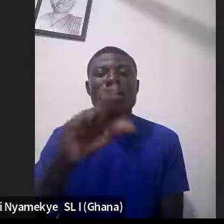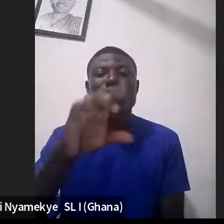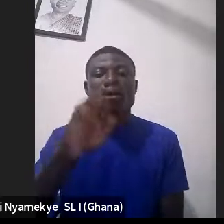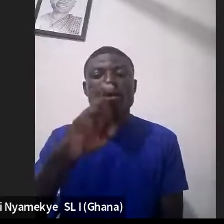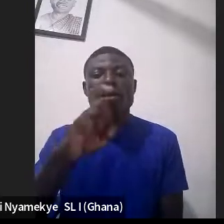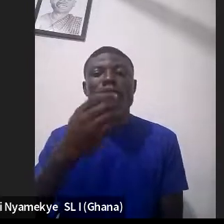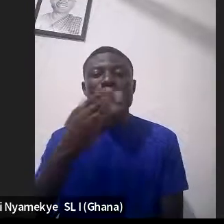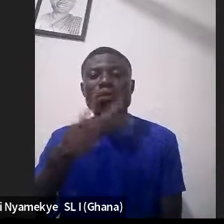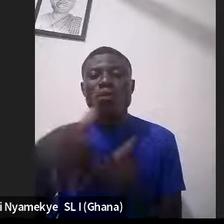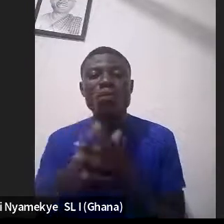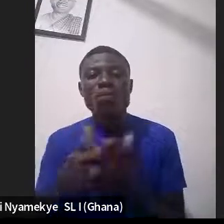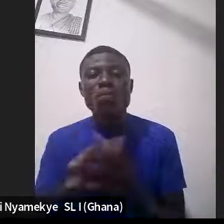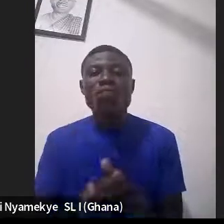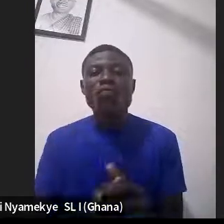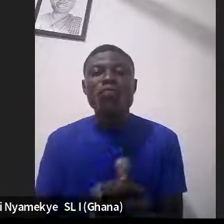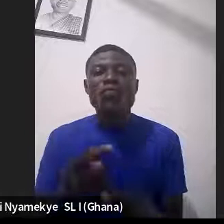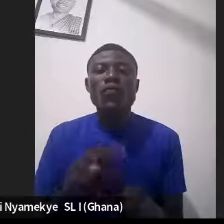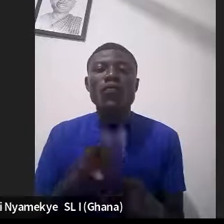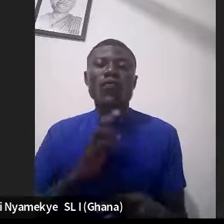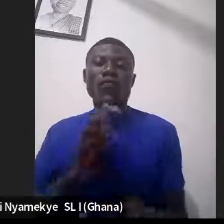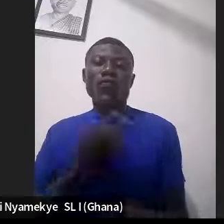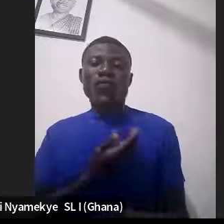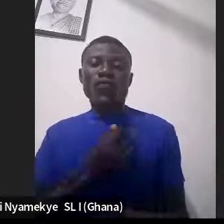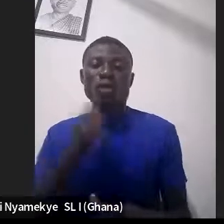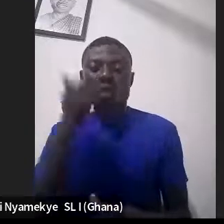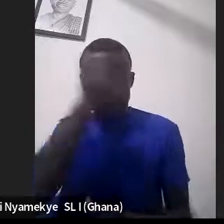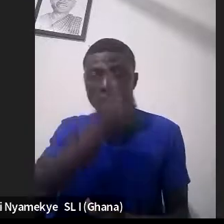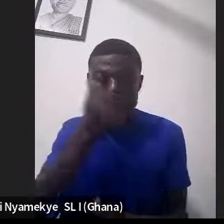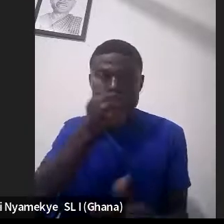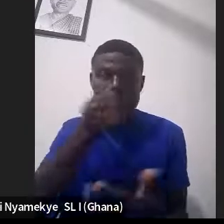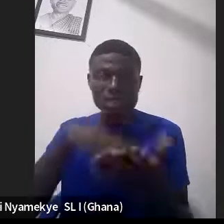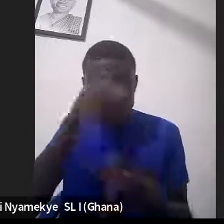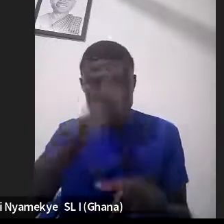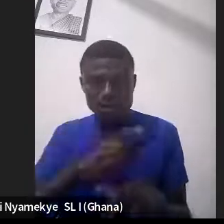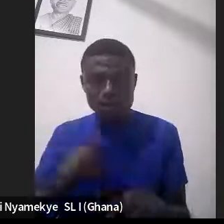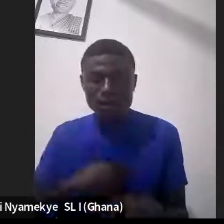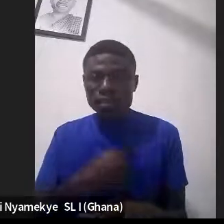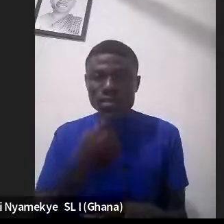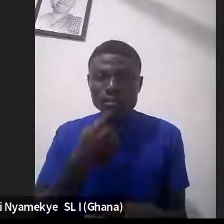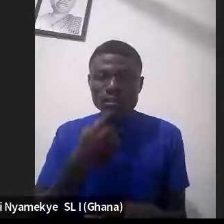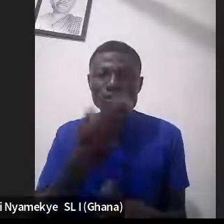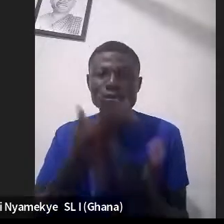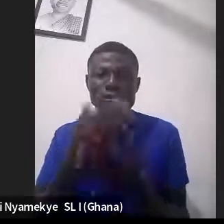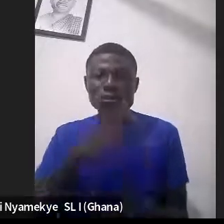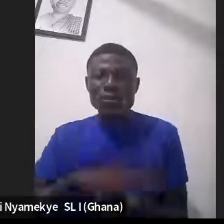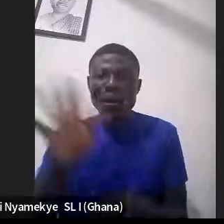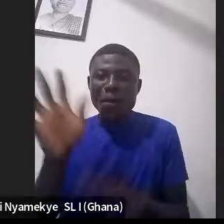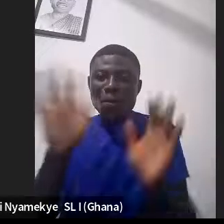guys. From us at the African Dyslexia Organization, we say good night and bye-bye.